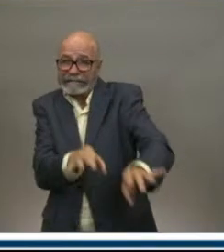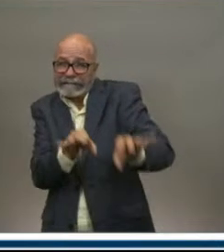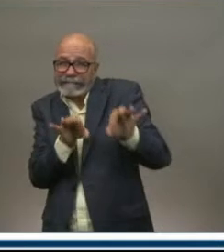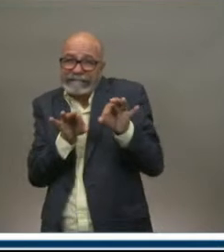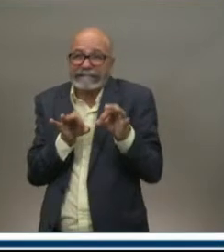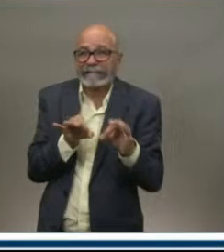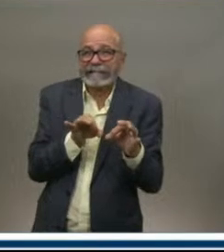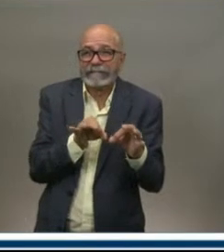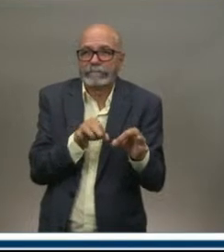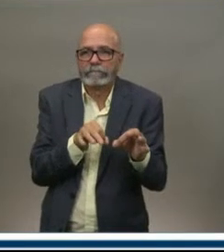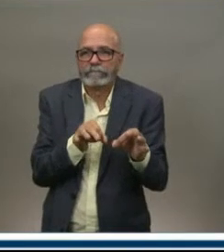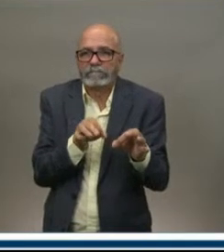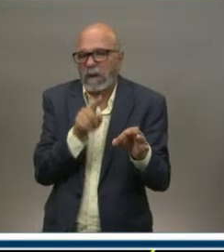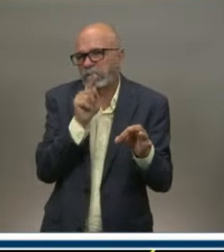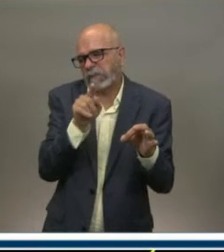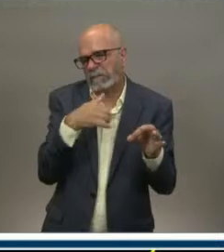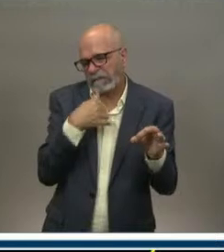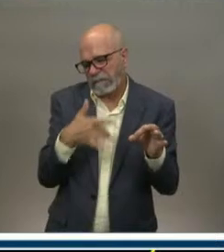you feel